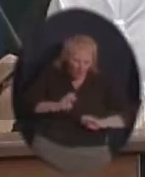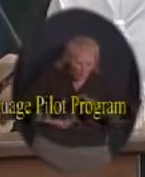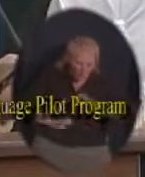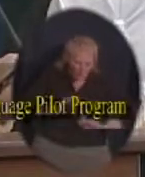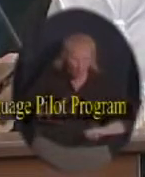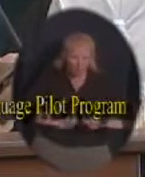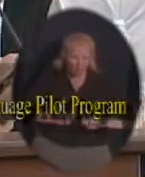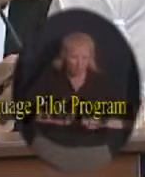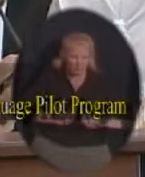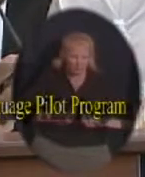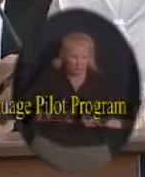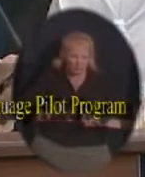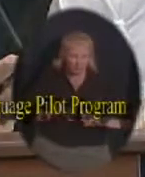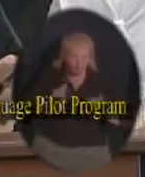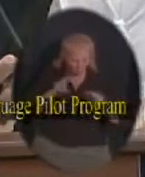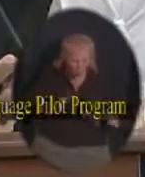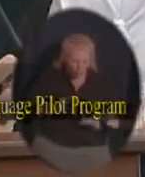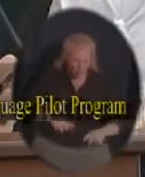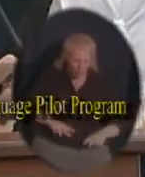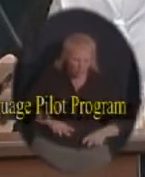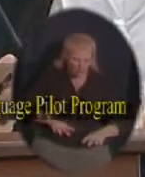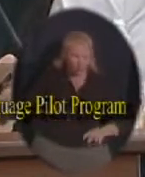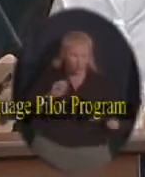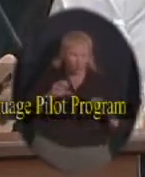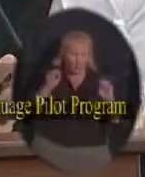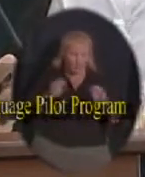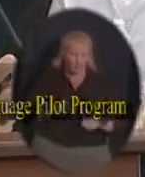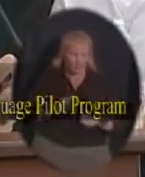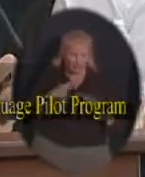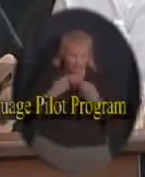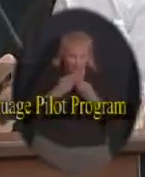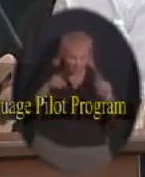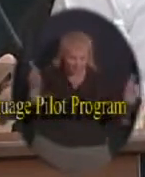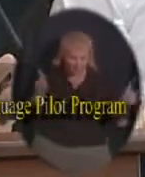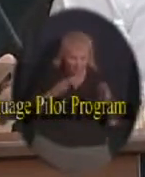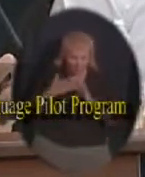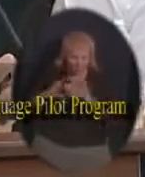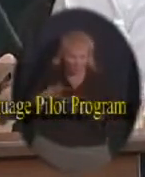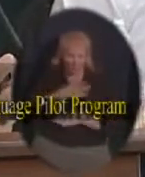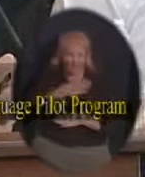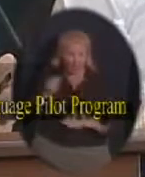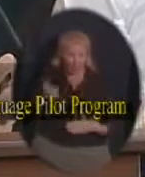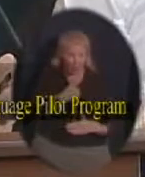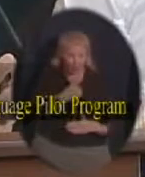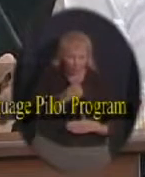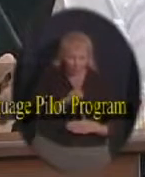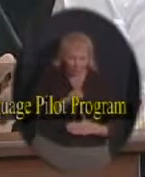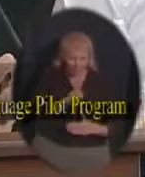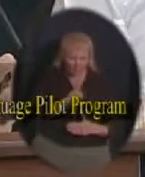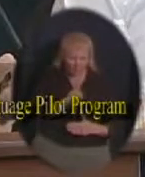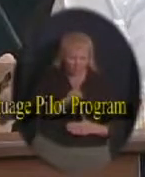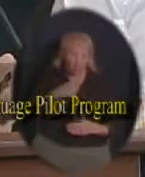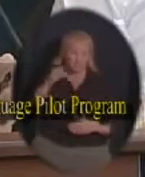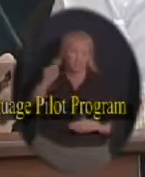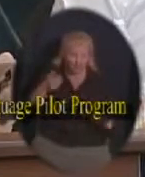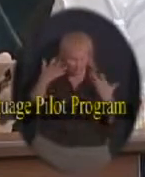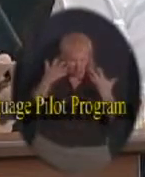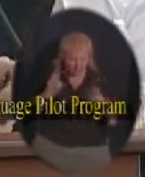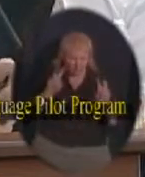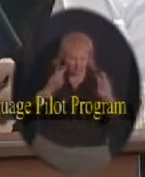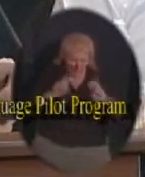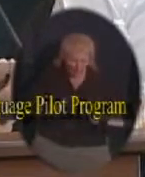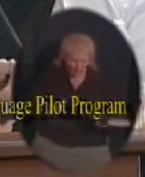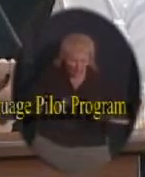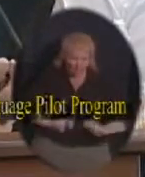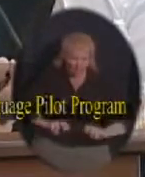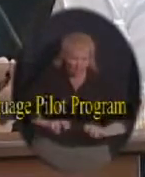say to the community and to ourselves, we looked at it, we analyzed it, and it's